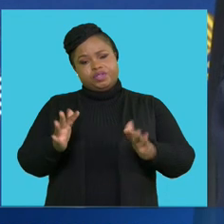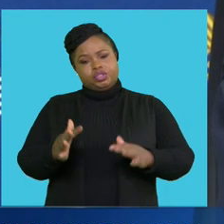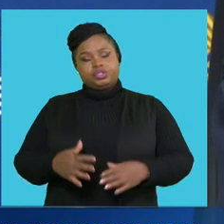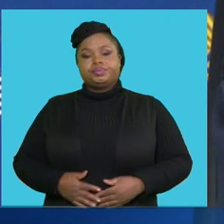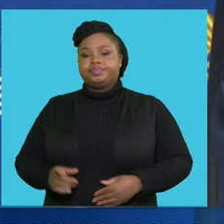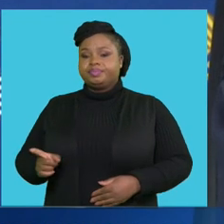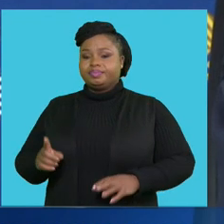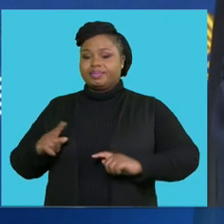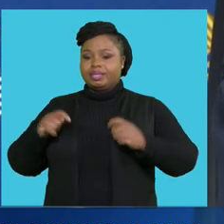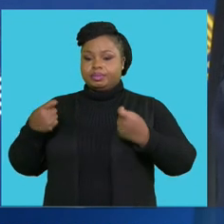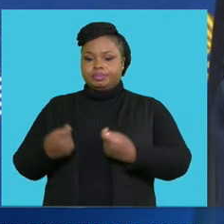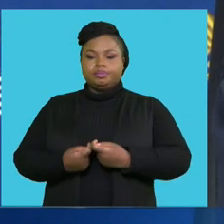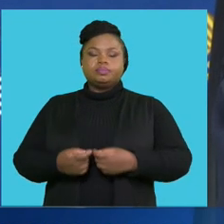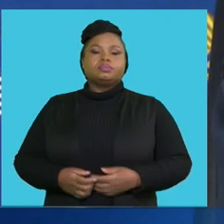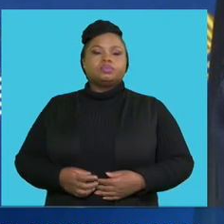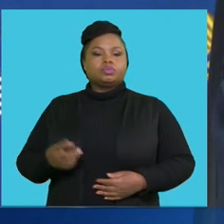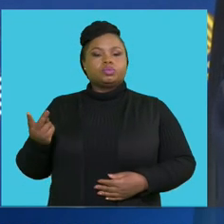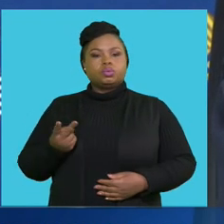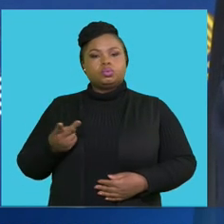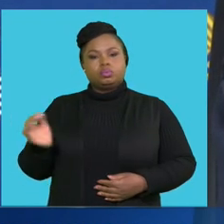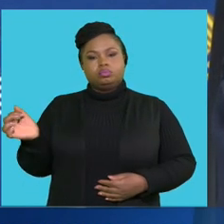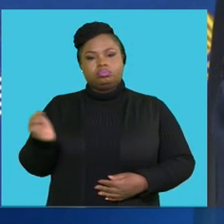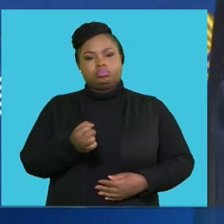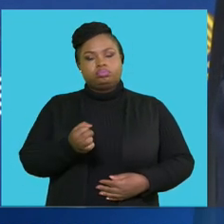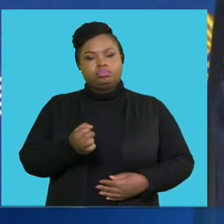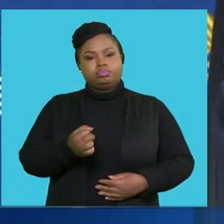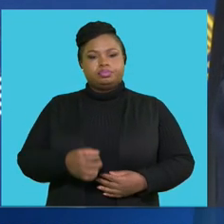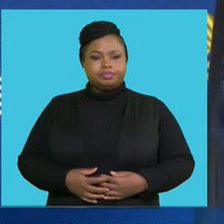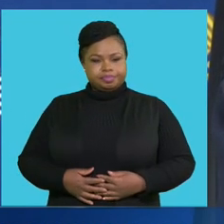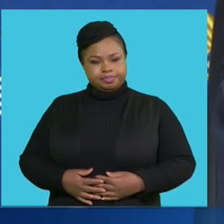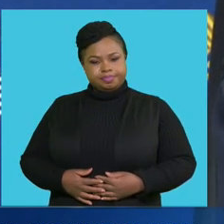team we have also put